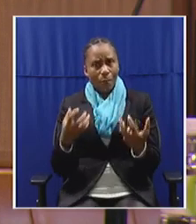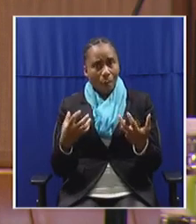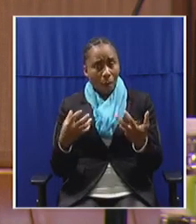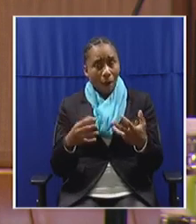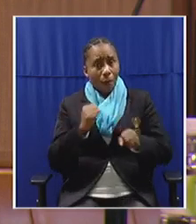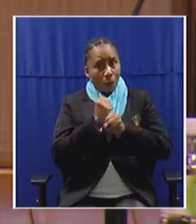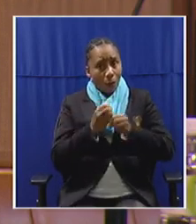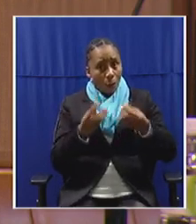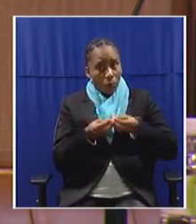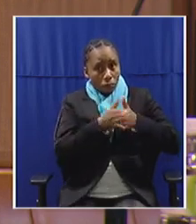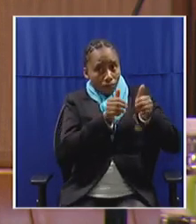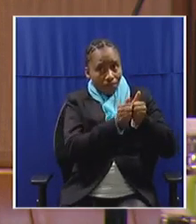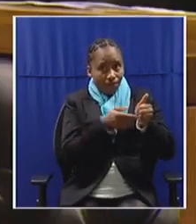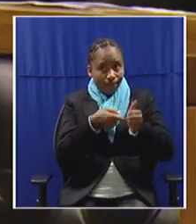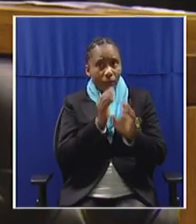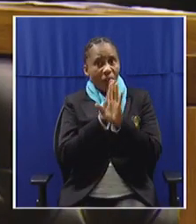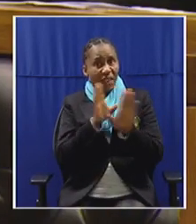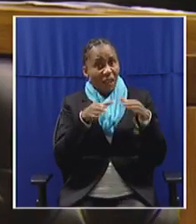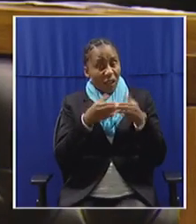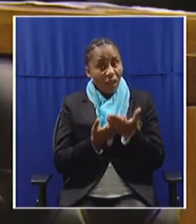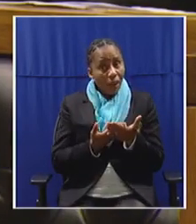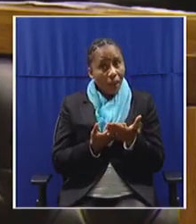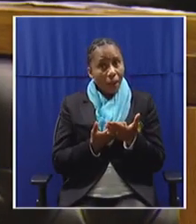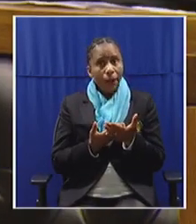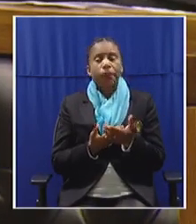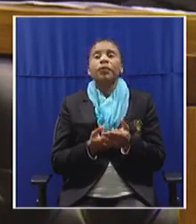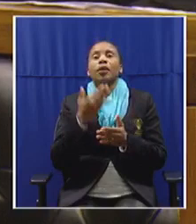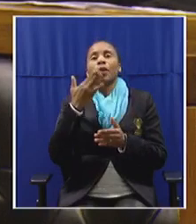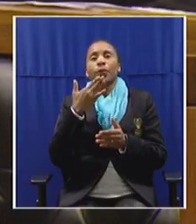conditions? Thank you. Deputy President.